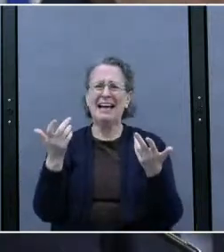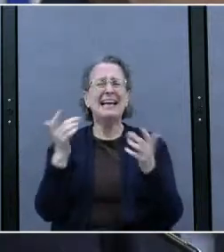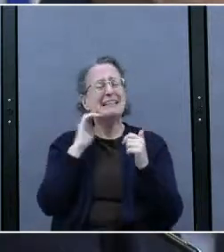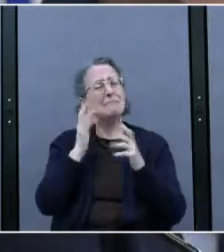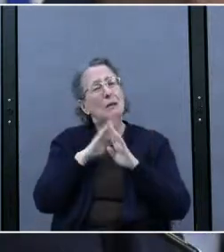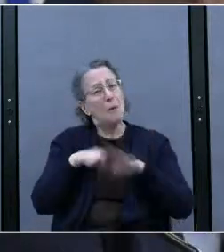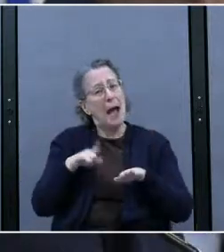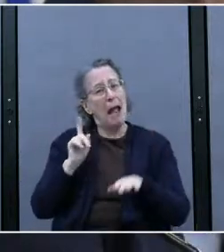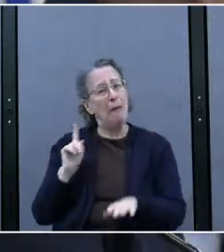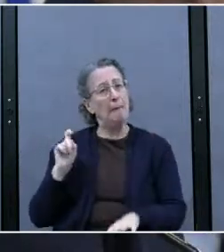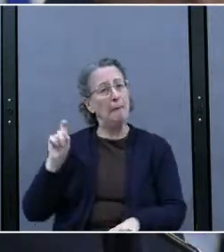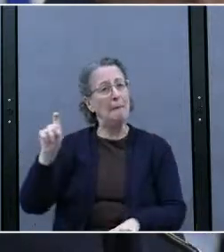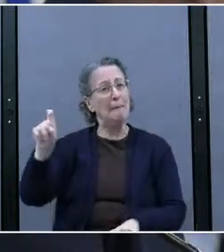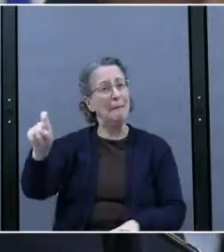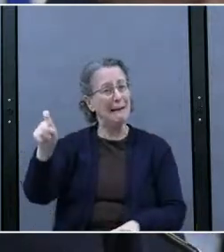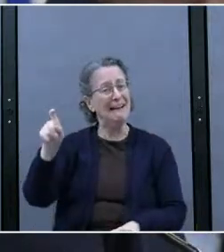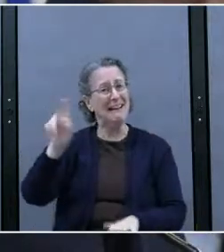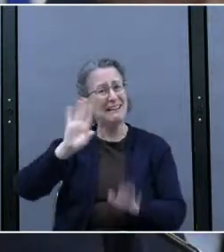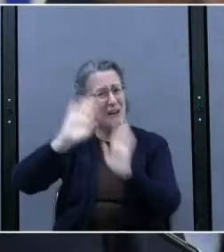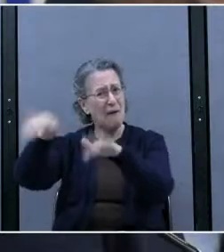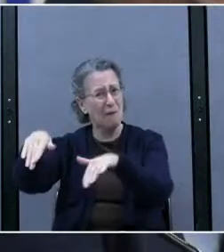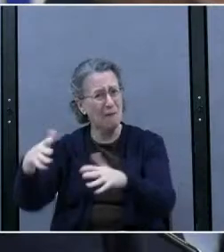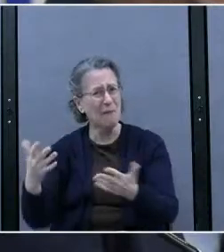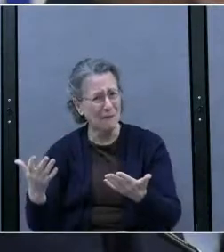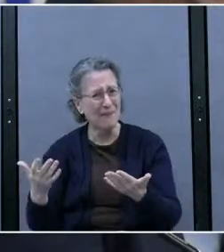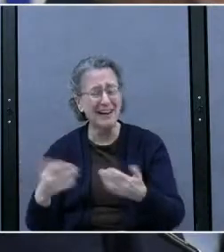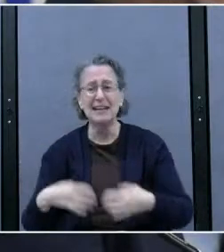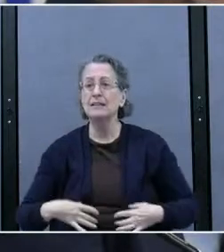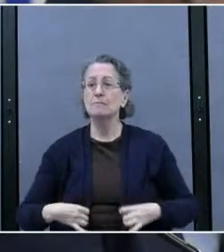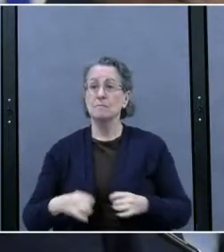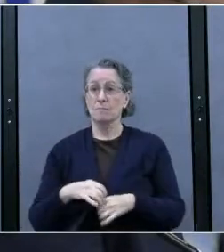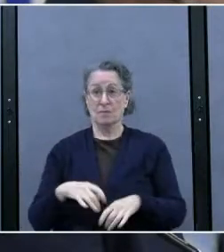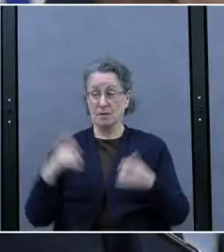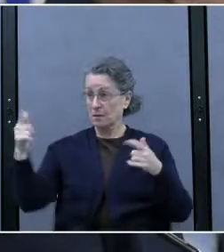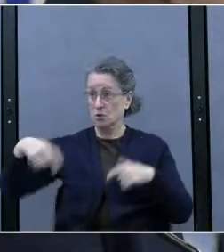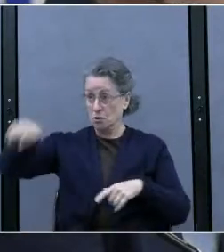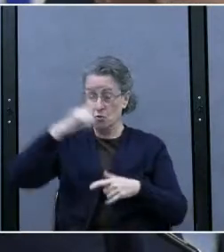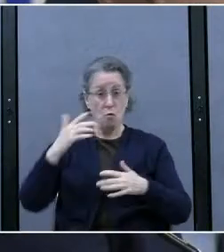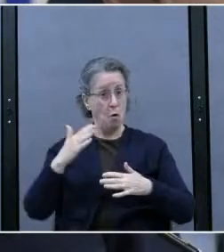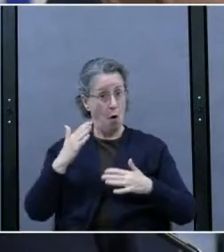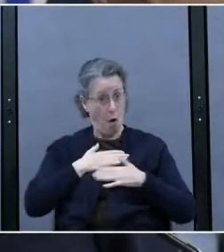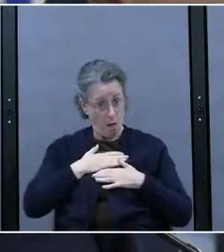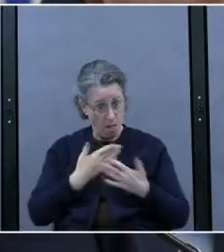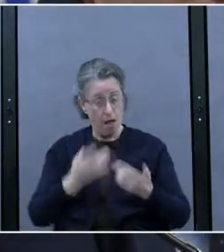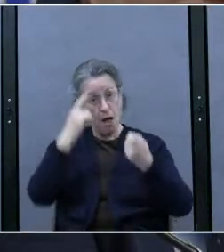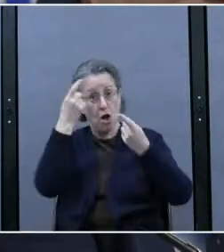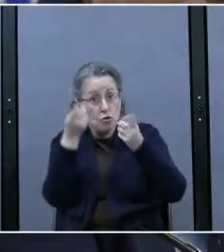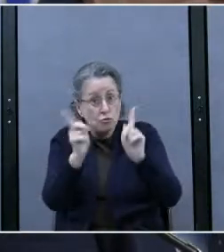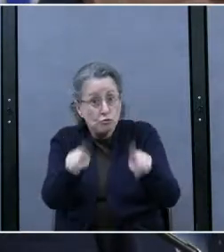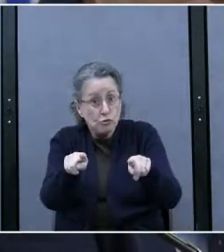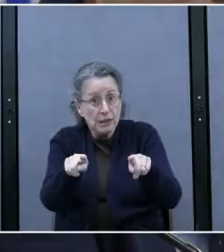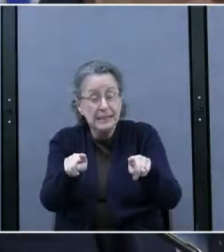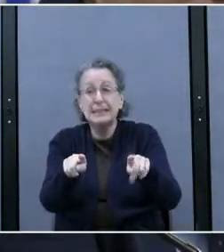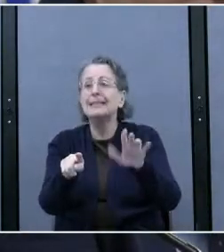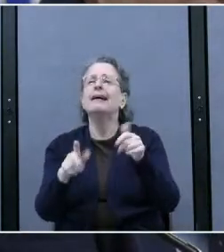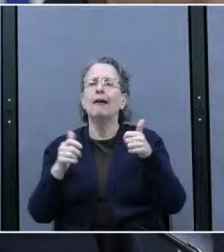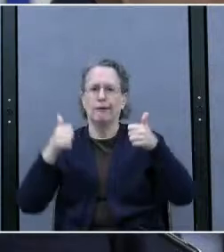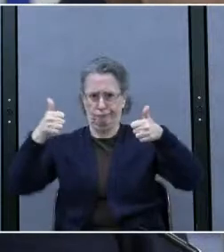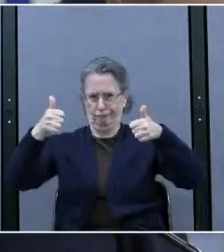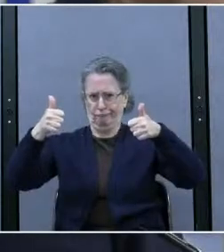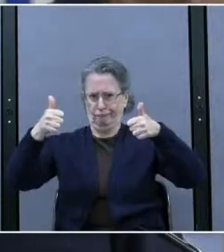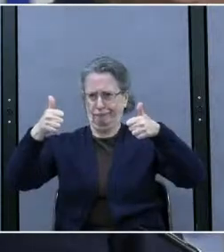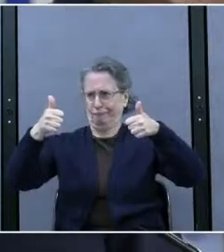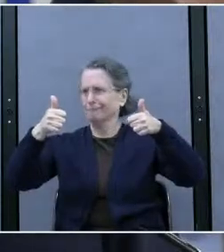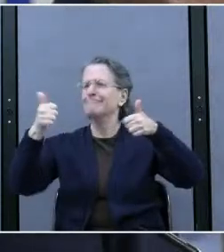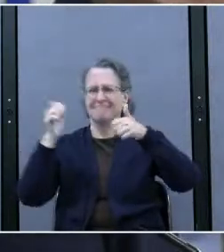quietly. So can I get a thumbs up that you're willing to kind of go along with those expectations? Nice.